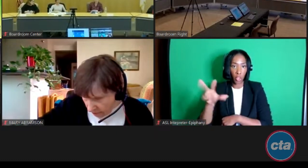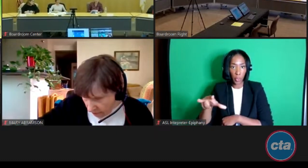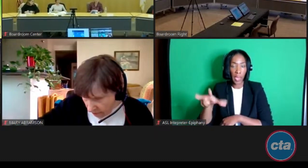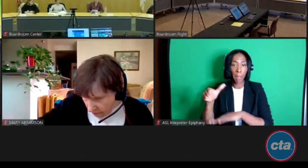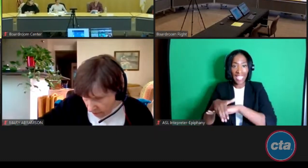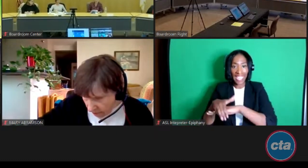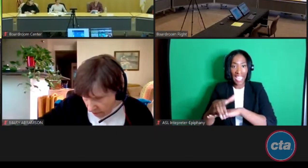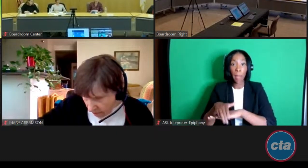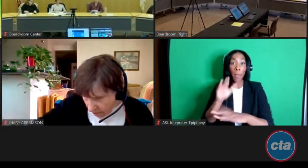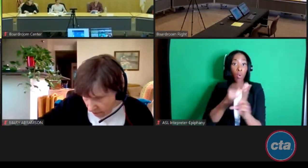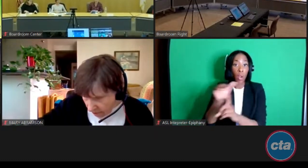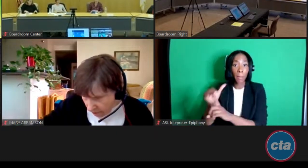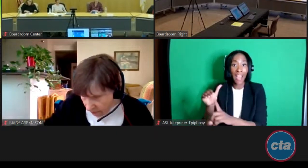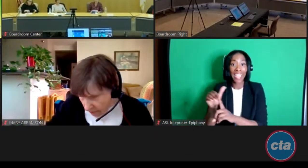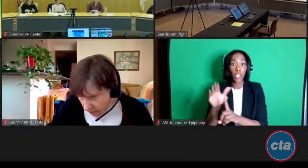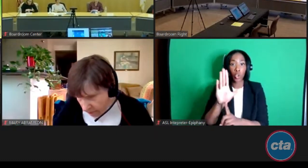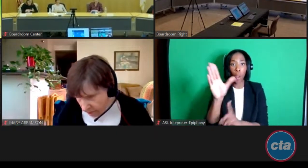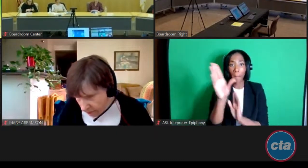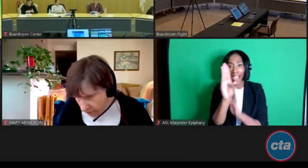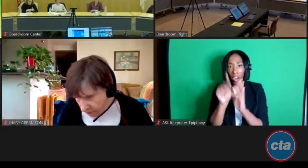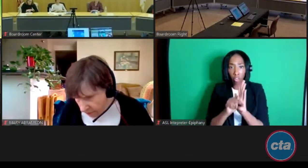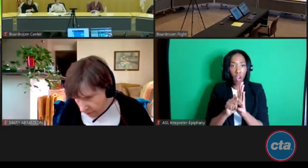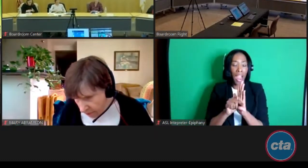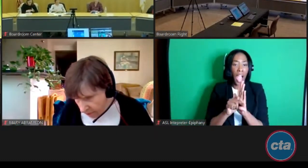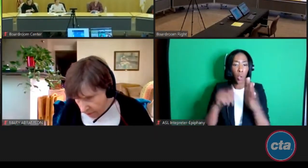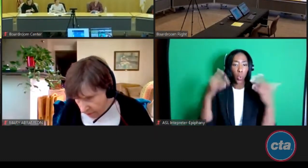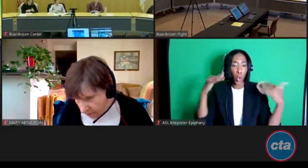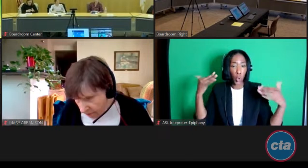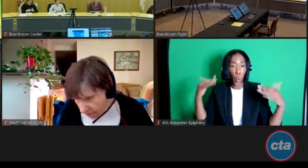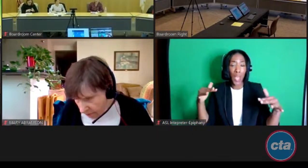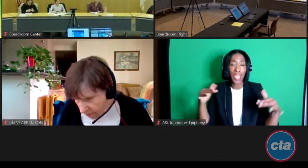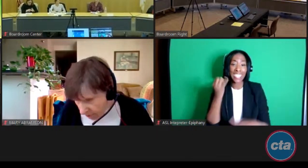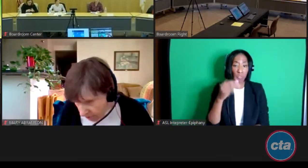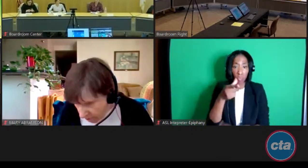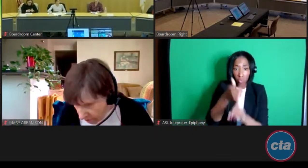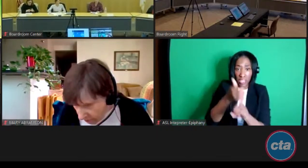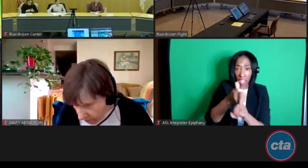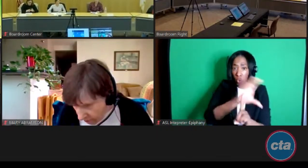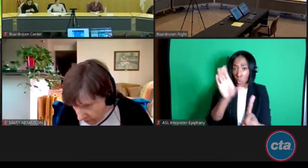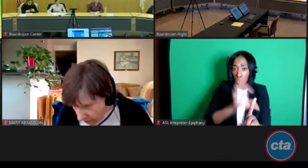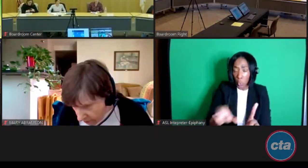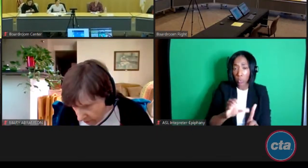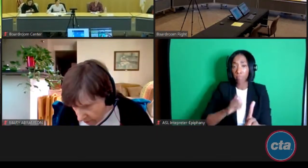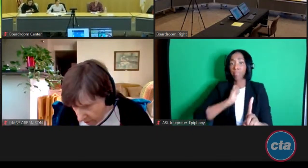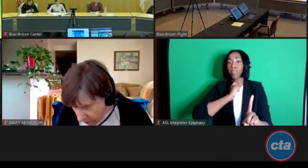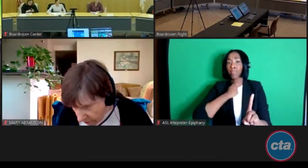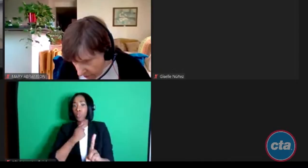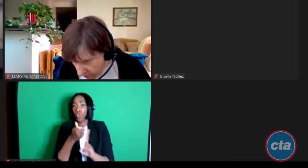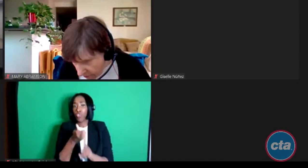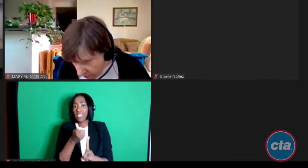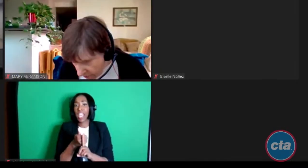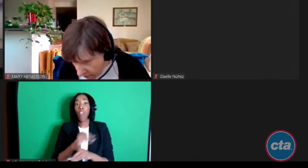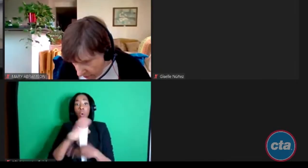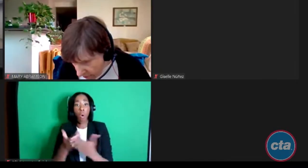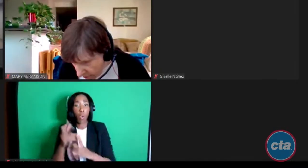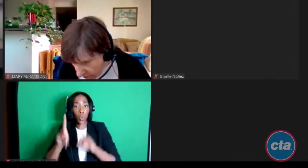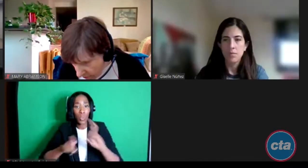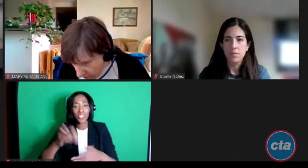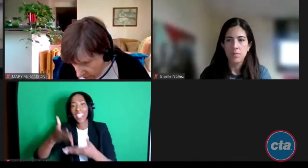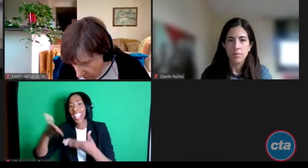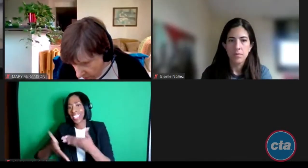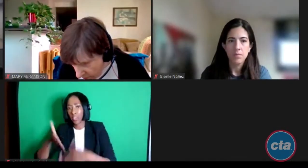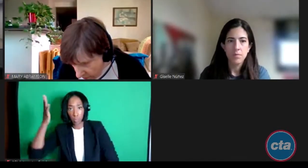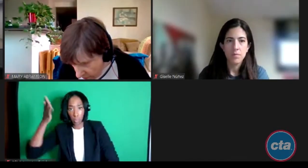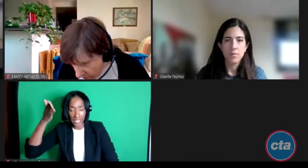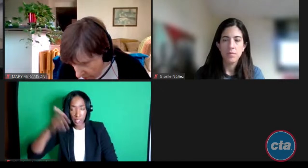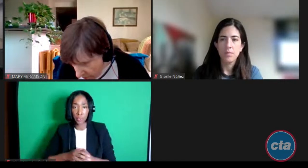phones and limit any background noise. If you are on Zoom, please mute yourself and leave all questions to the end of the presentation.